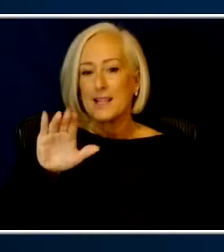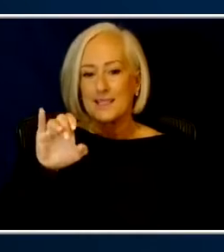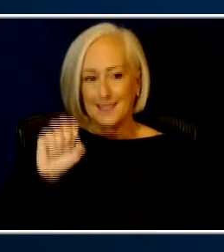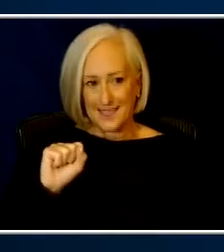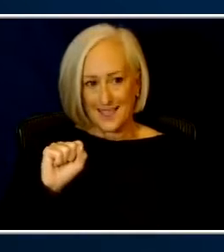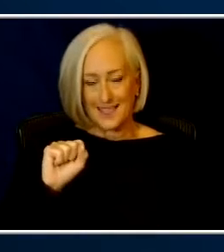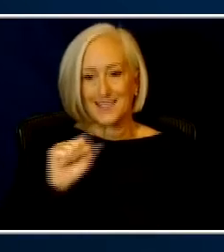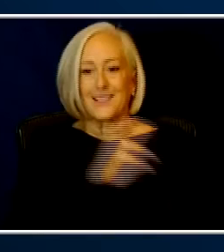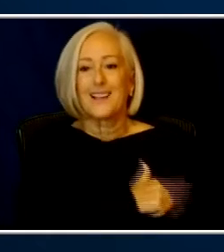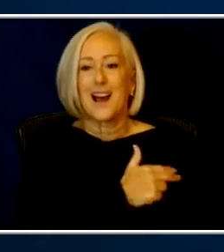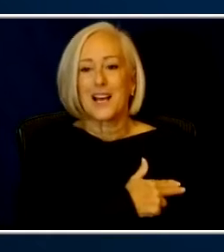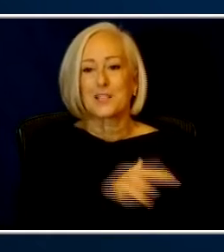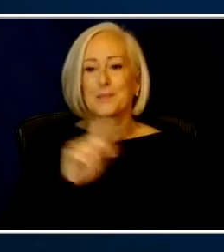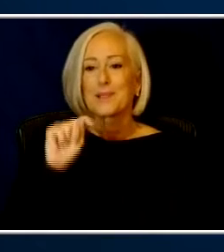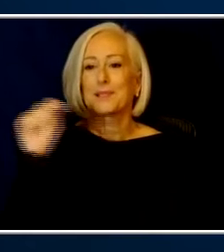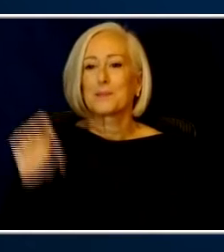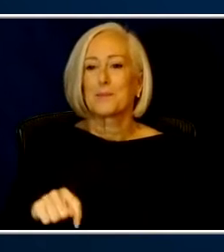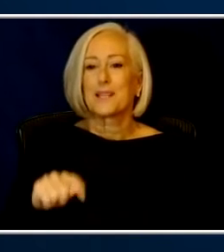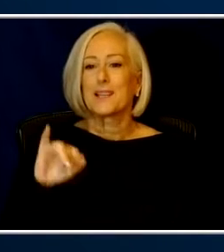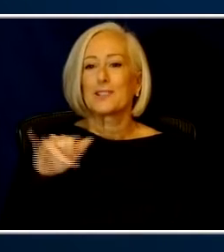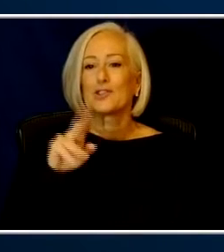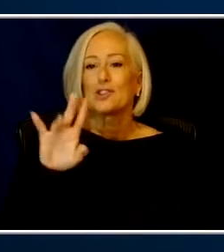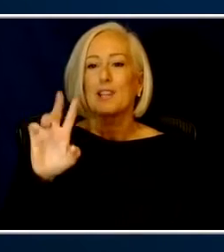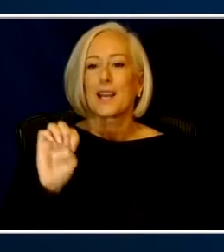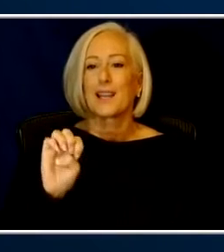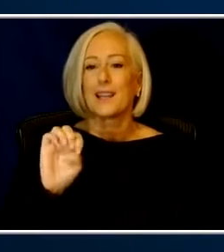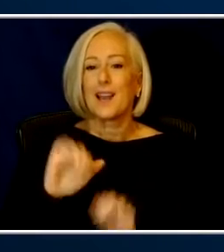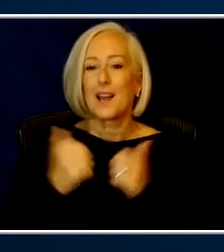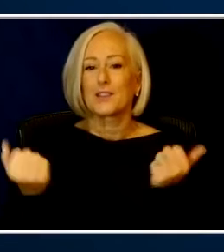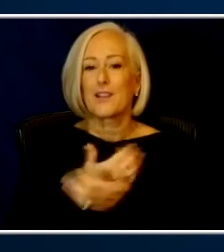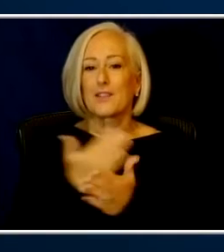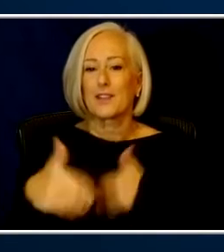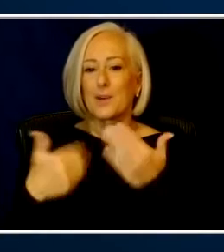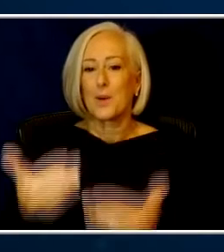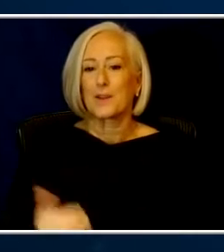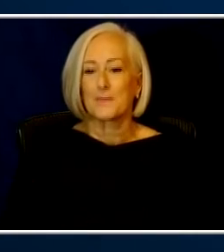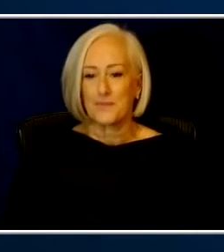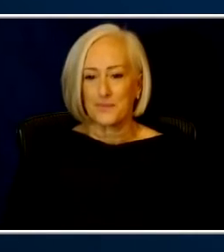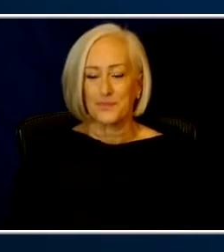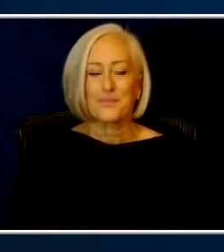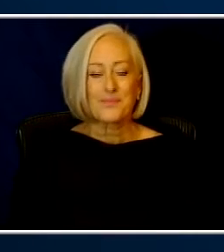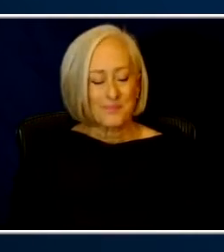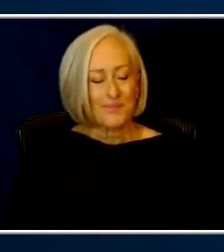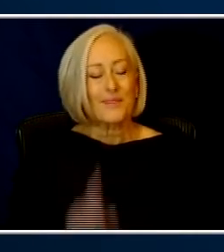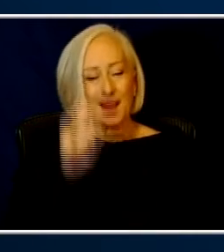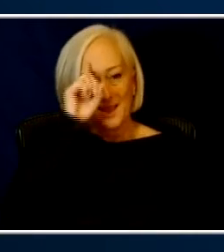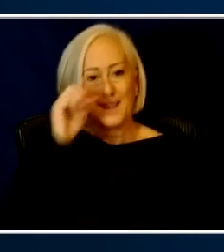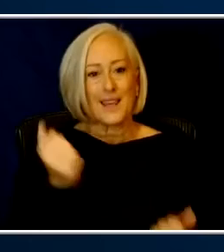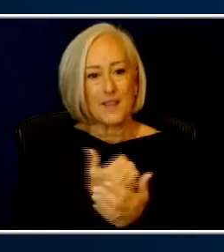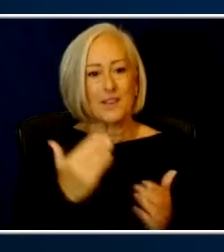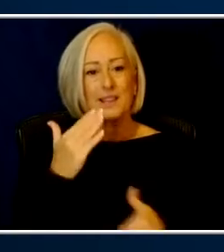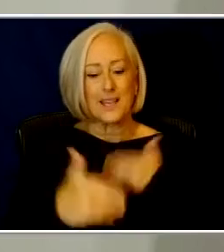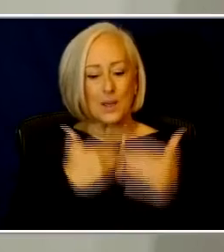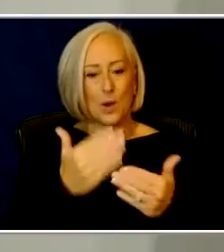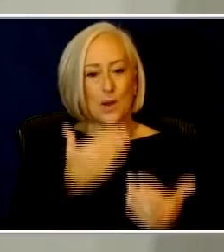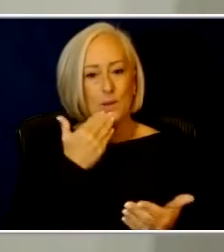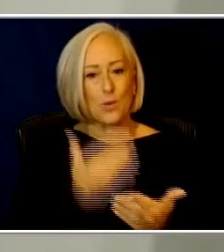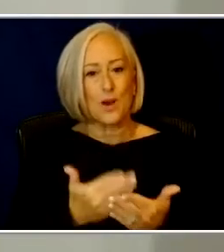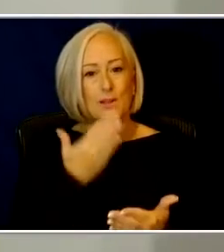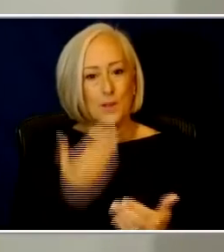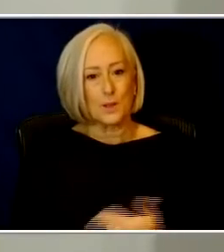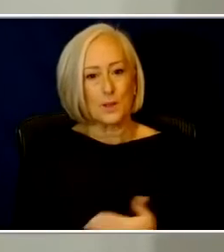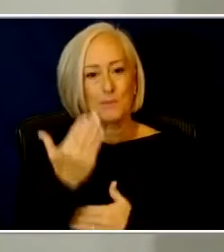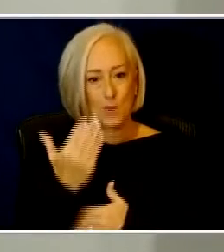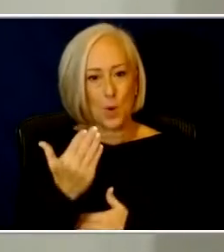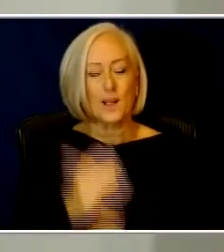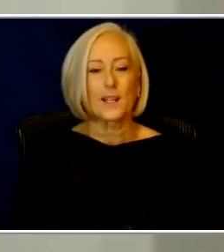in Topeka. Jackie, how are things for y'all? Things are going well. Good morning, everybody. We have